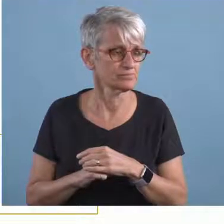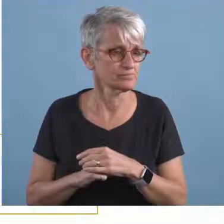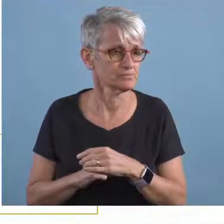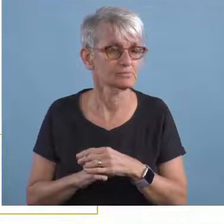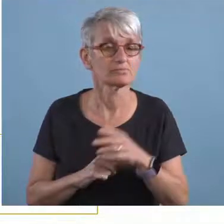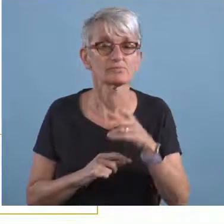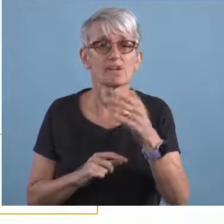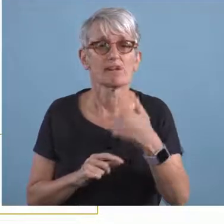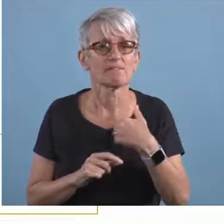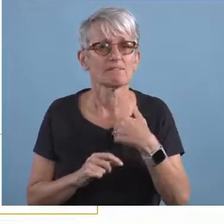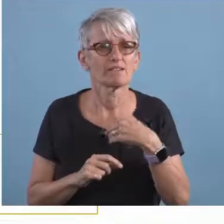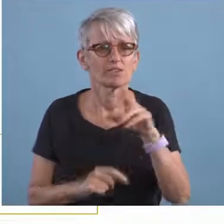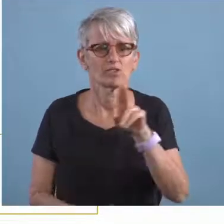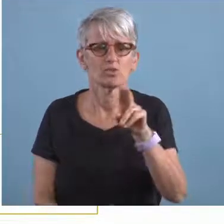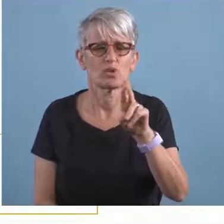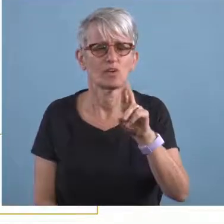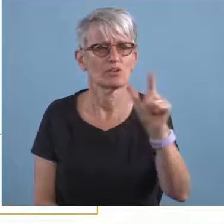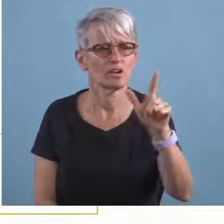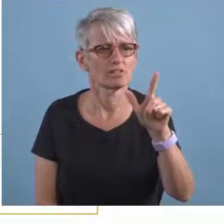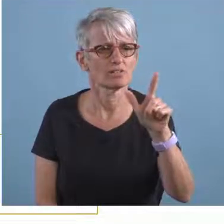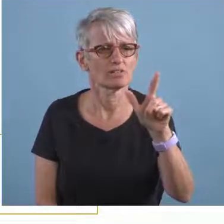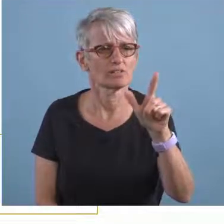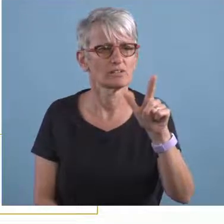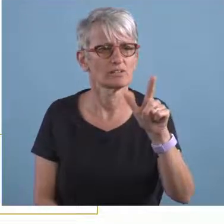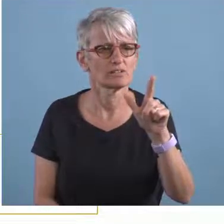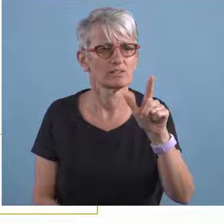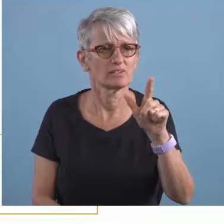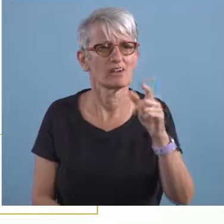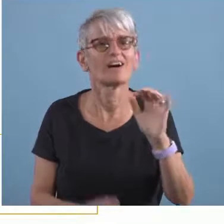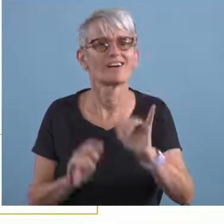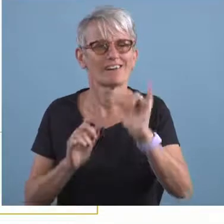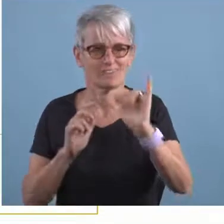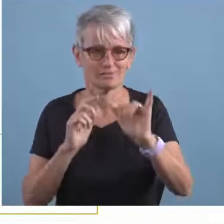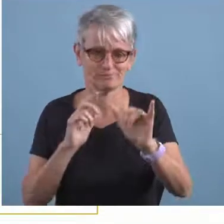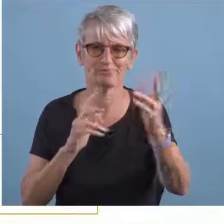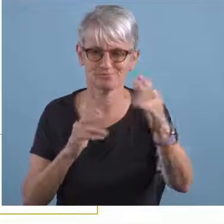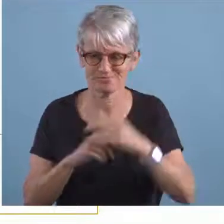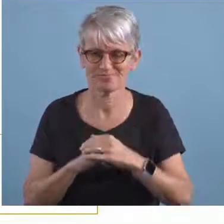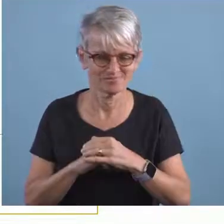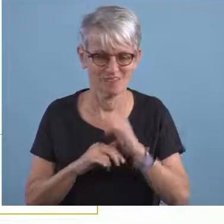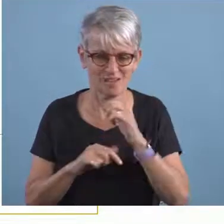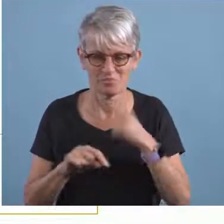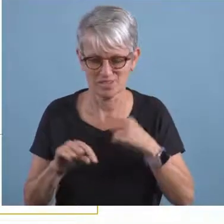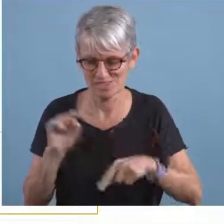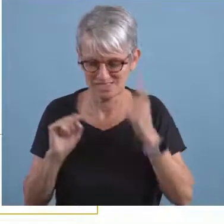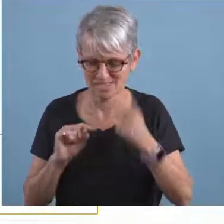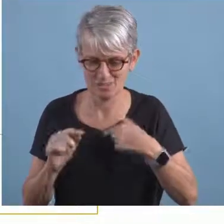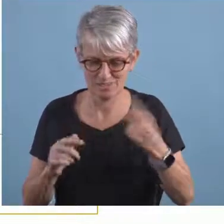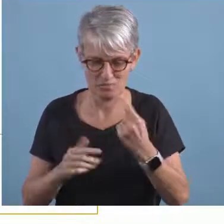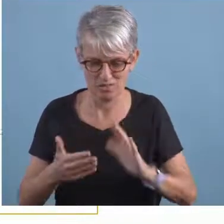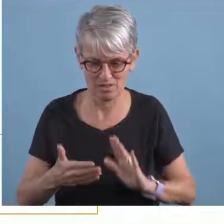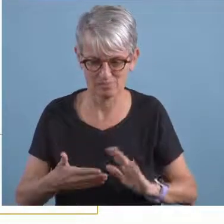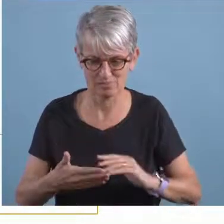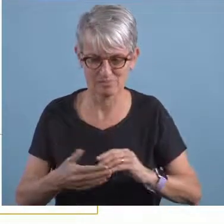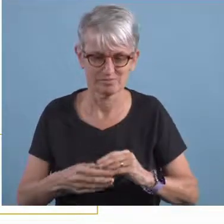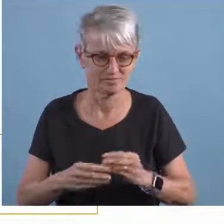There's a URL there. Ah, yes. Okay, it was just not visible because something else was popping up on